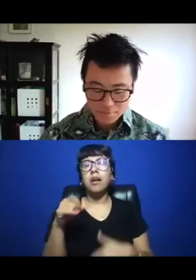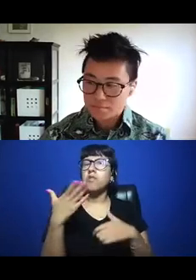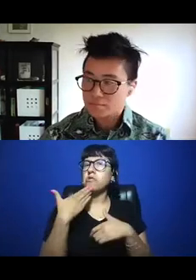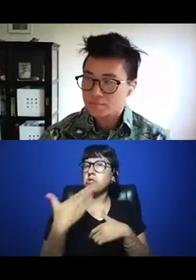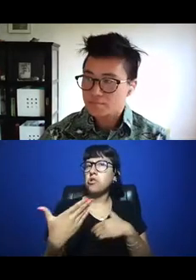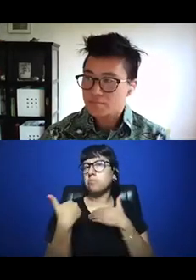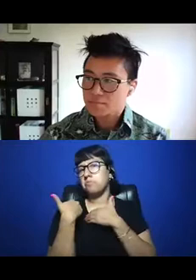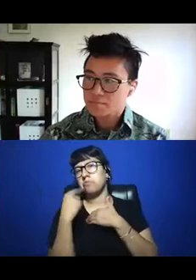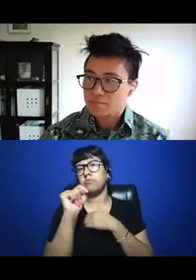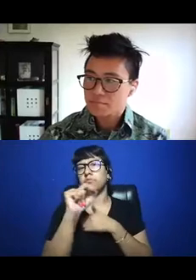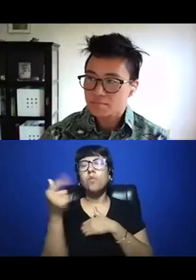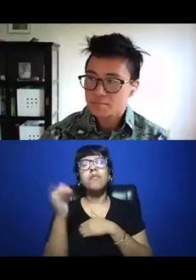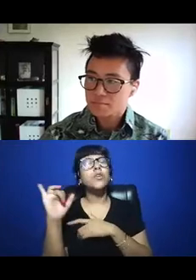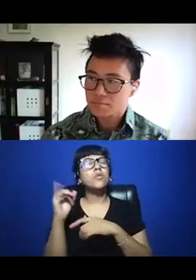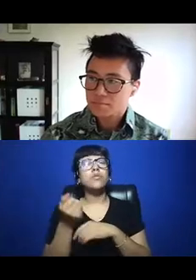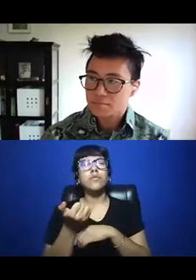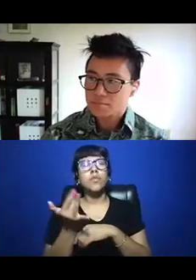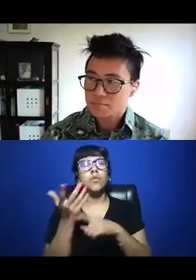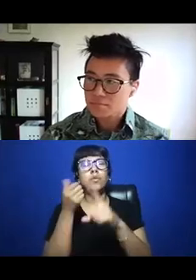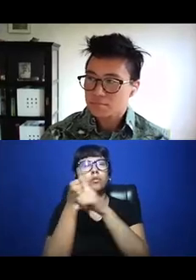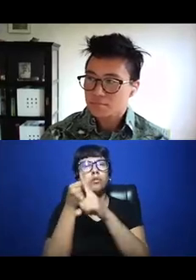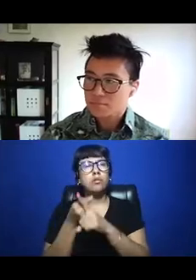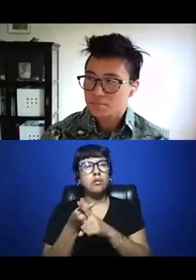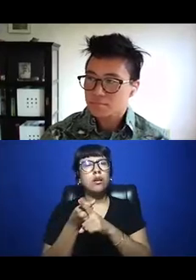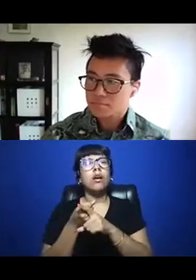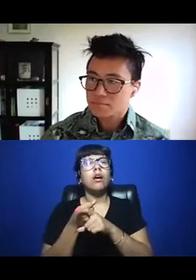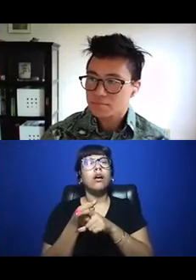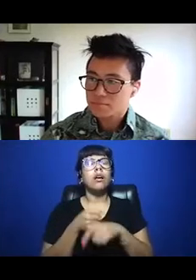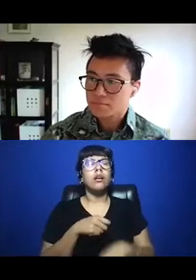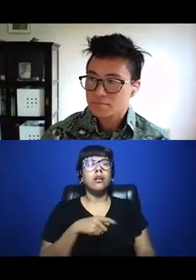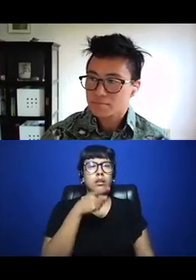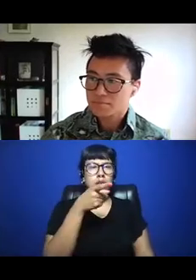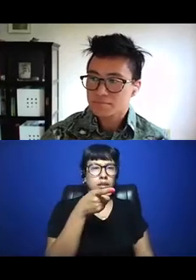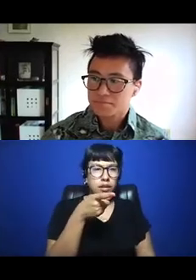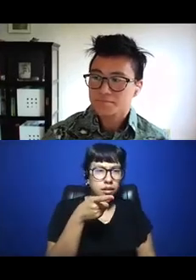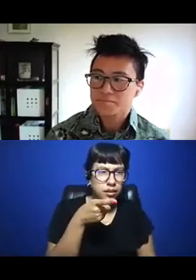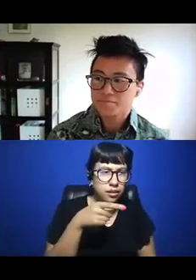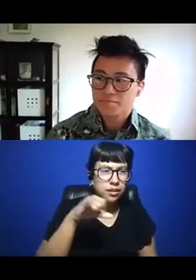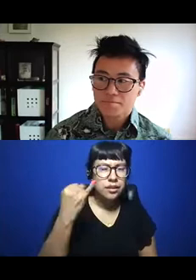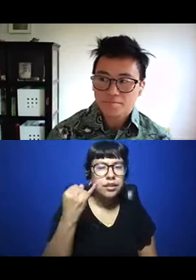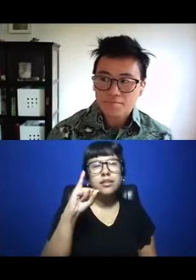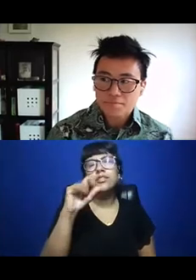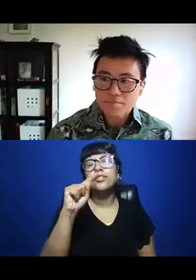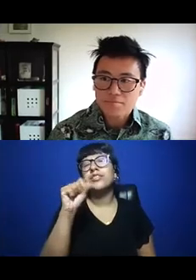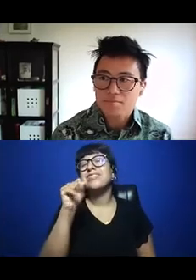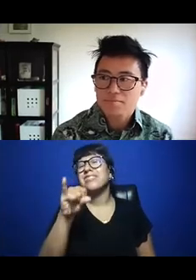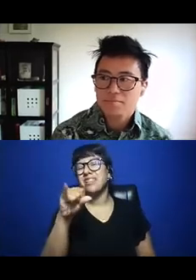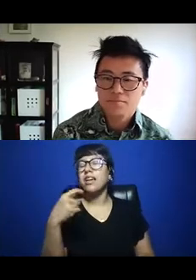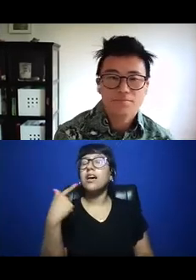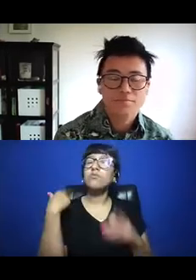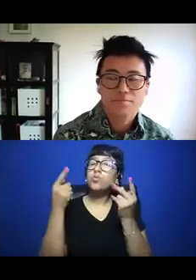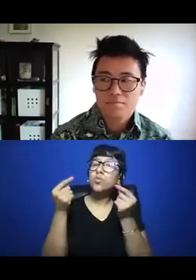incidents. I was sharing a link of a meeting with some